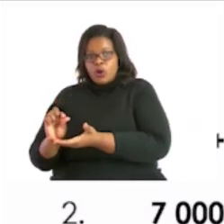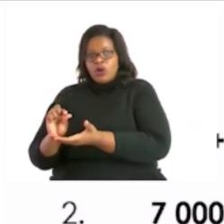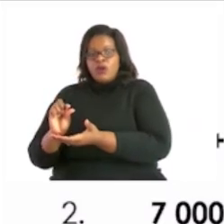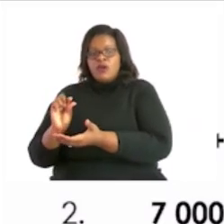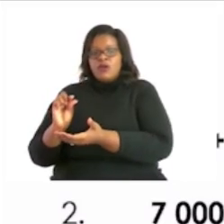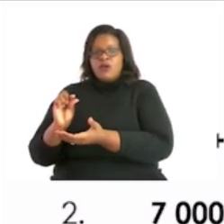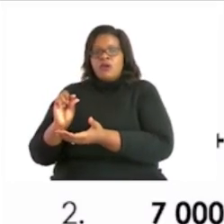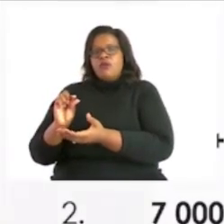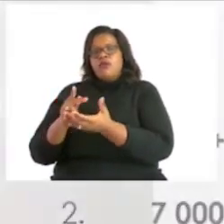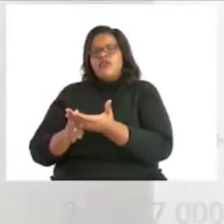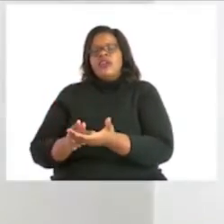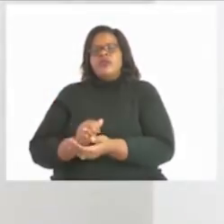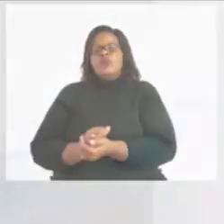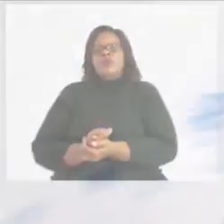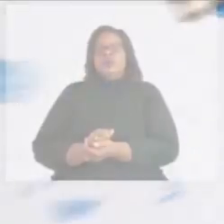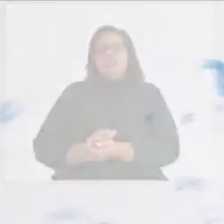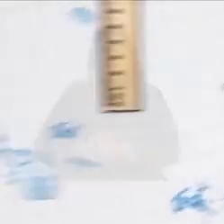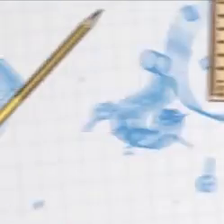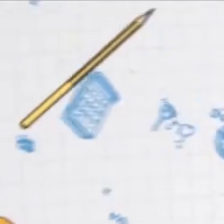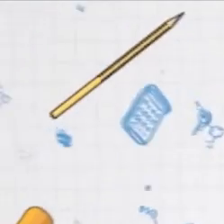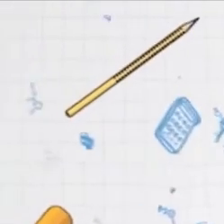expanded notation is.